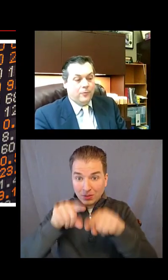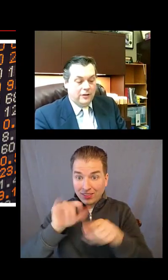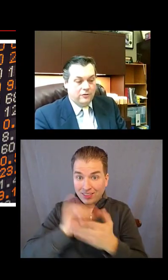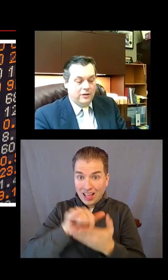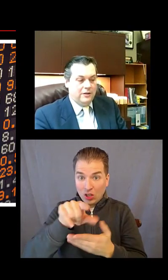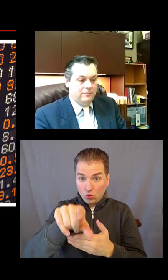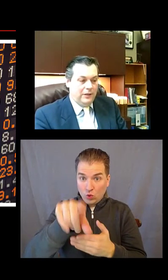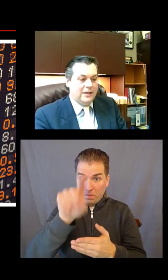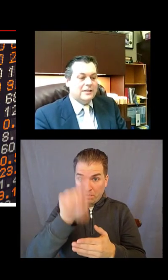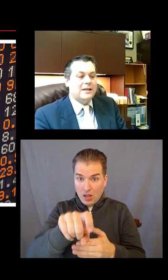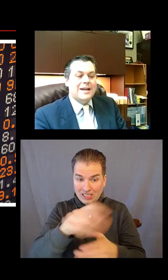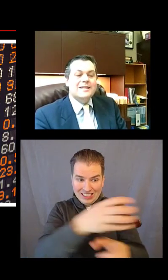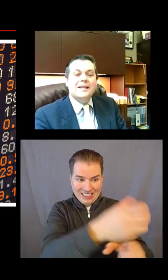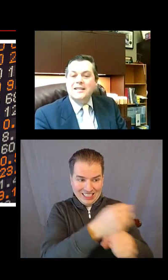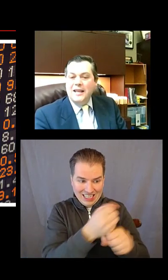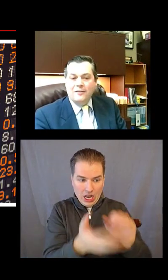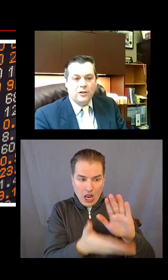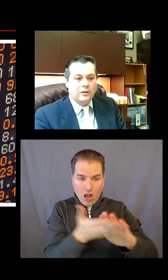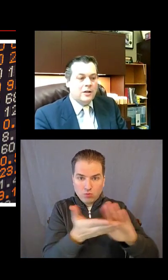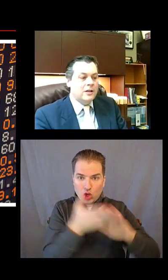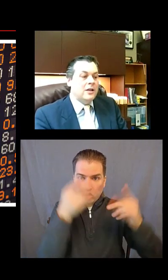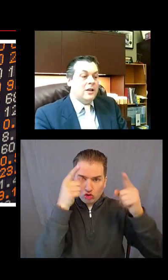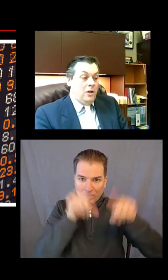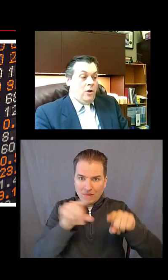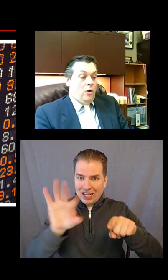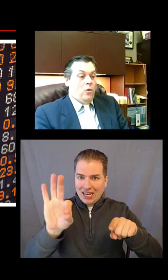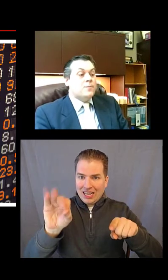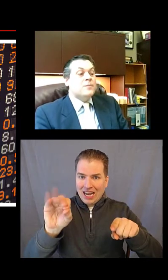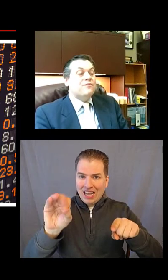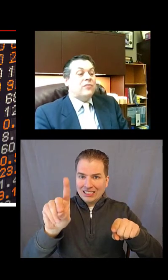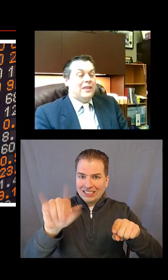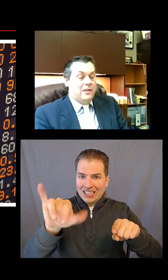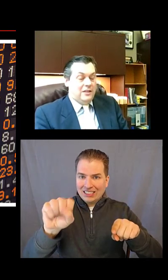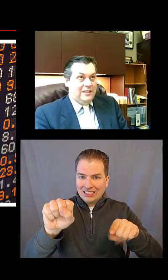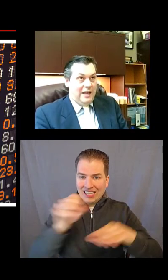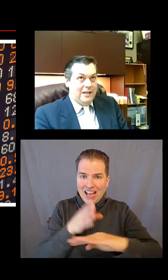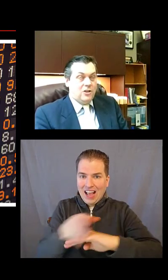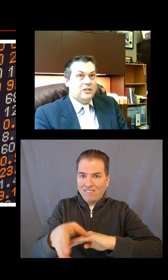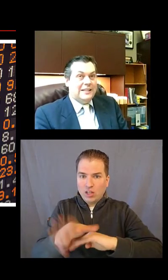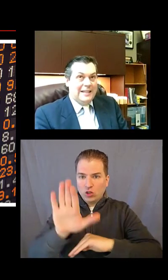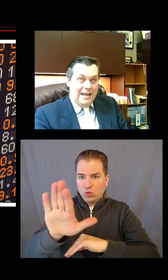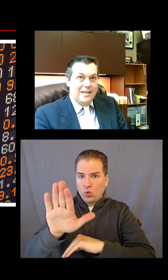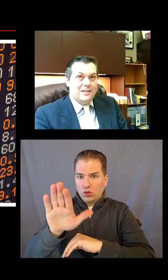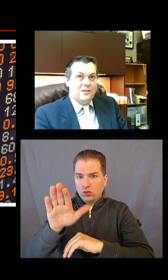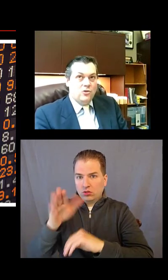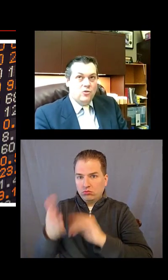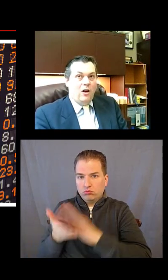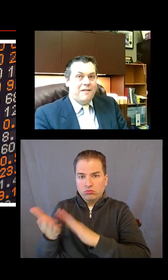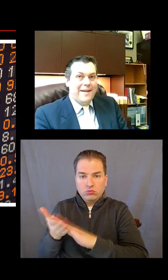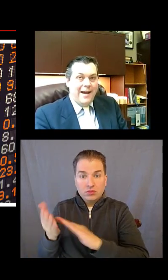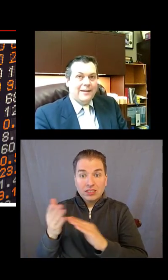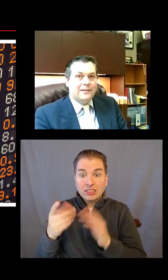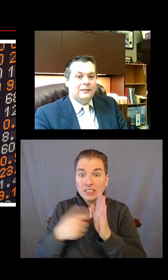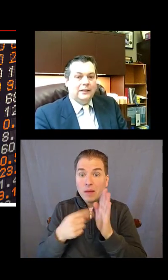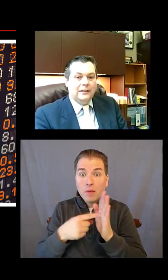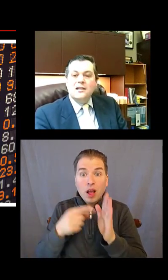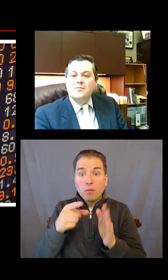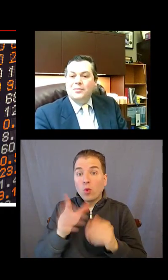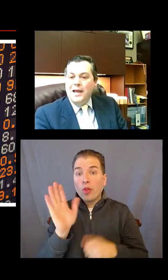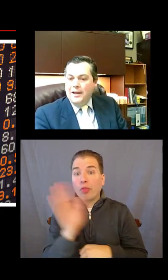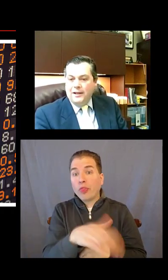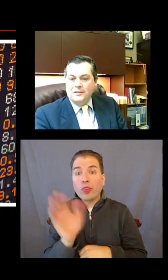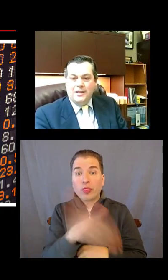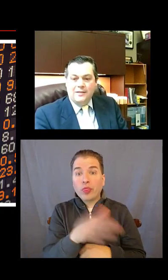getting your operating agreement in place 90 days after. The state could say that you are not